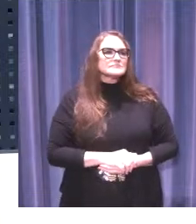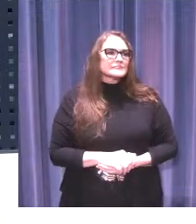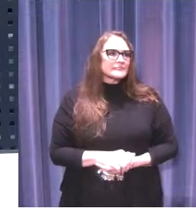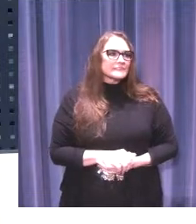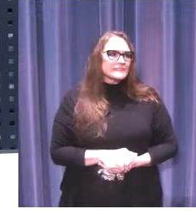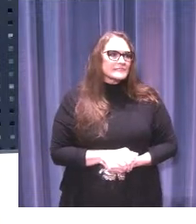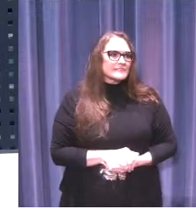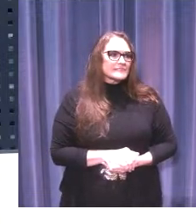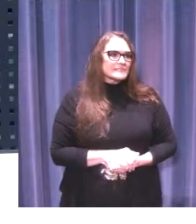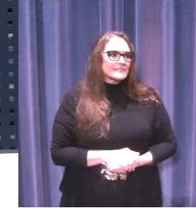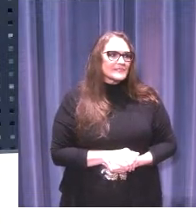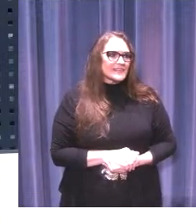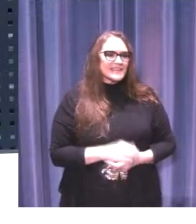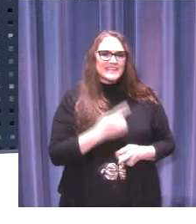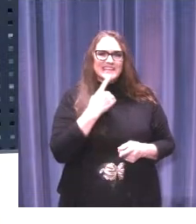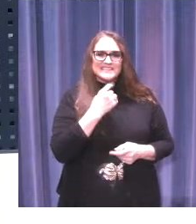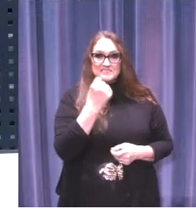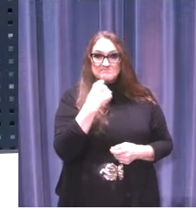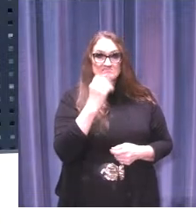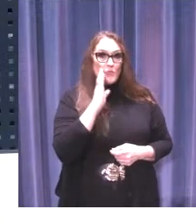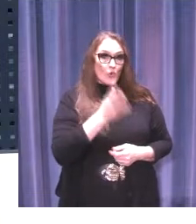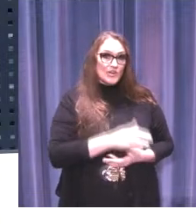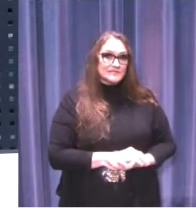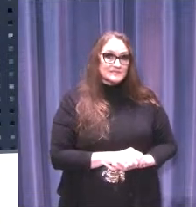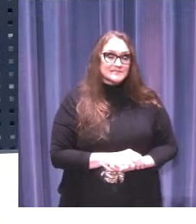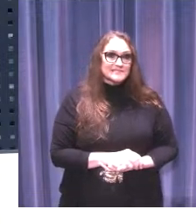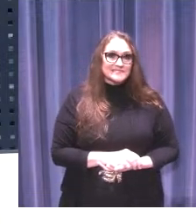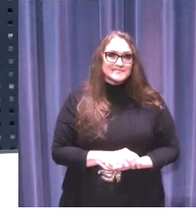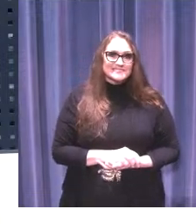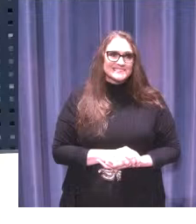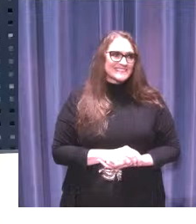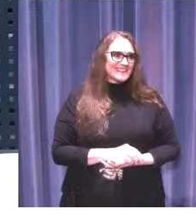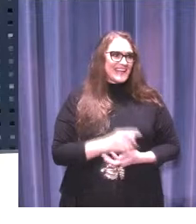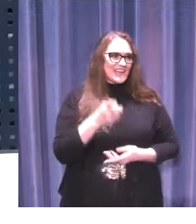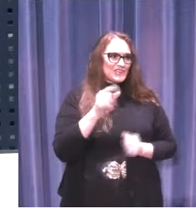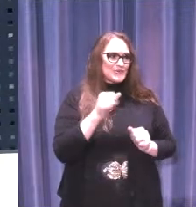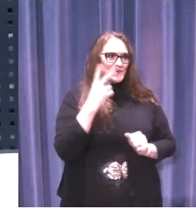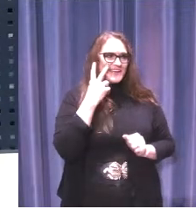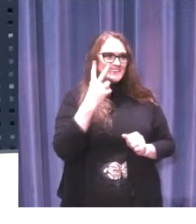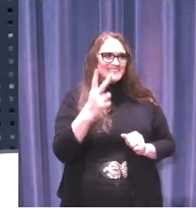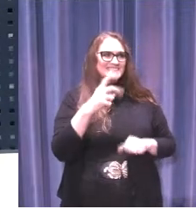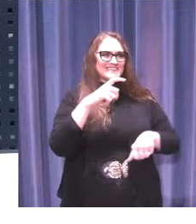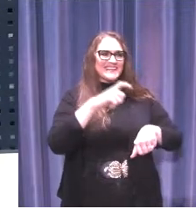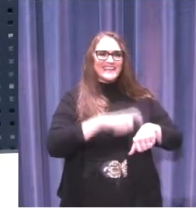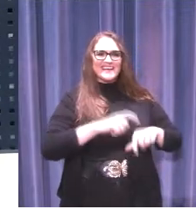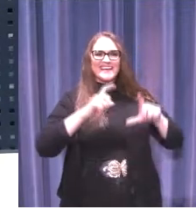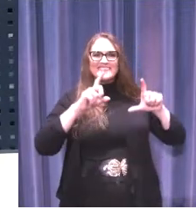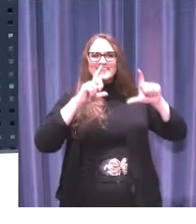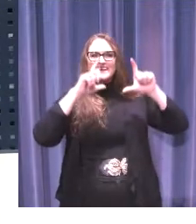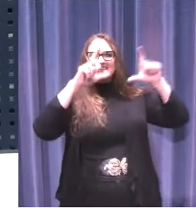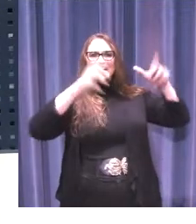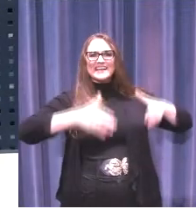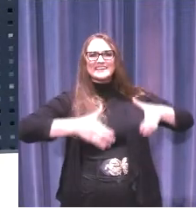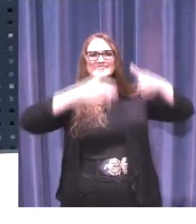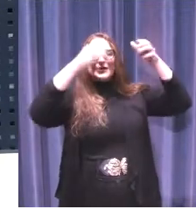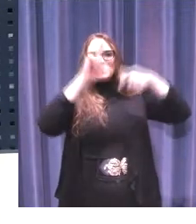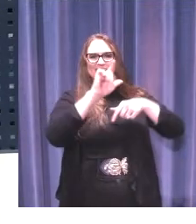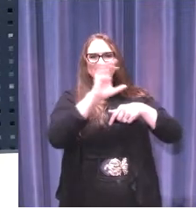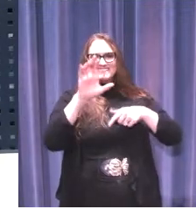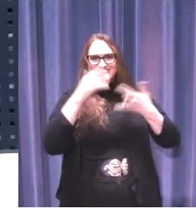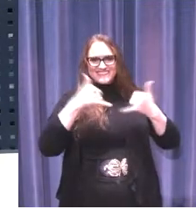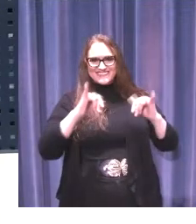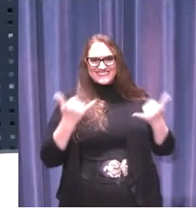He said yes, he would. And you can see the clock tower at Lansing Community College